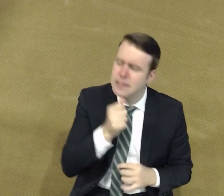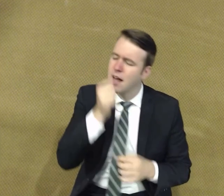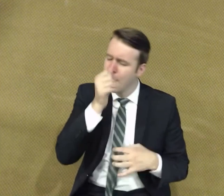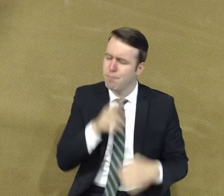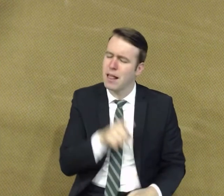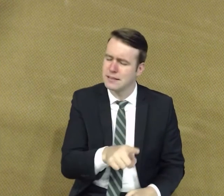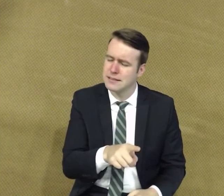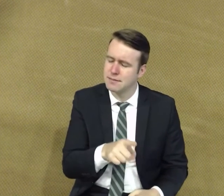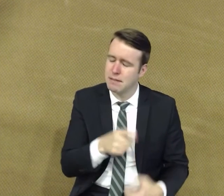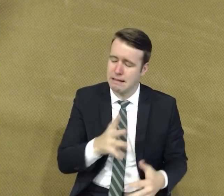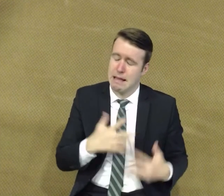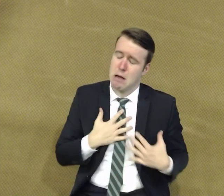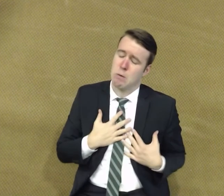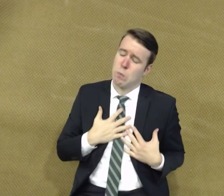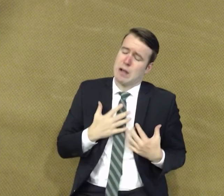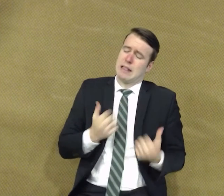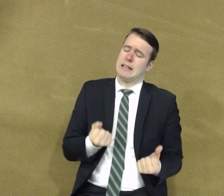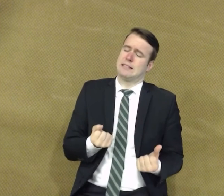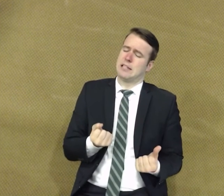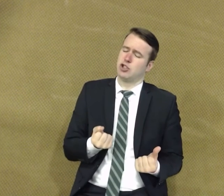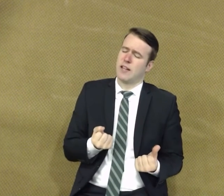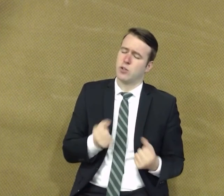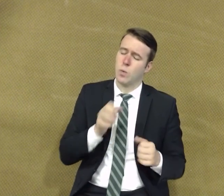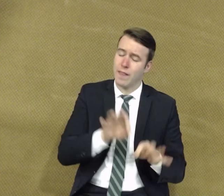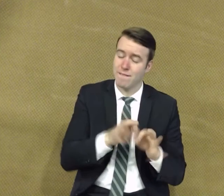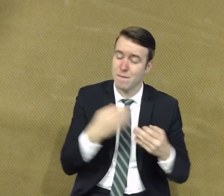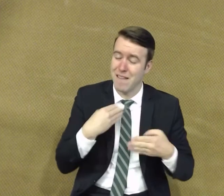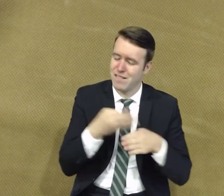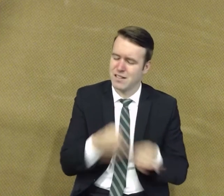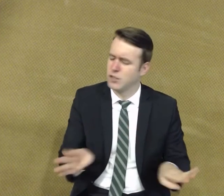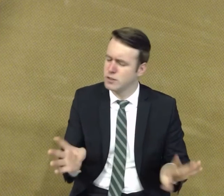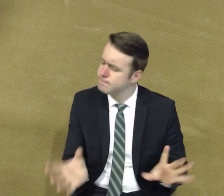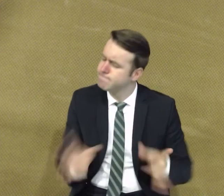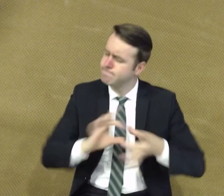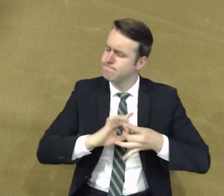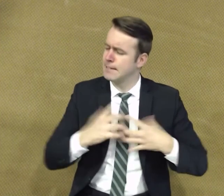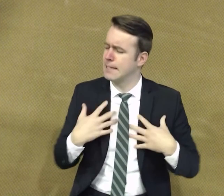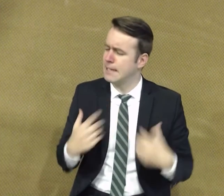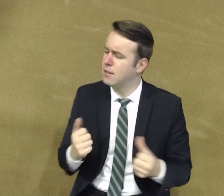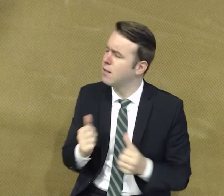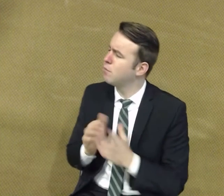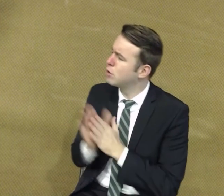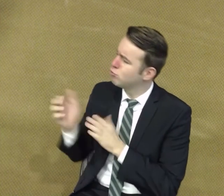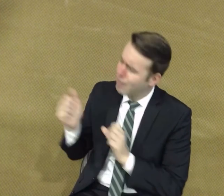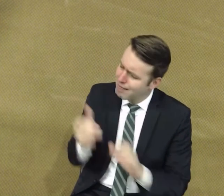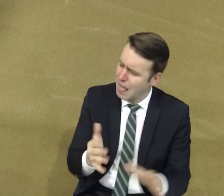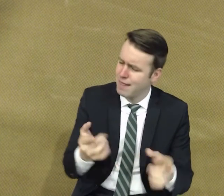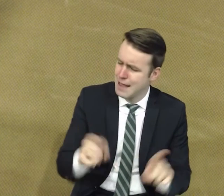Let reconciliation take place in families where there is division.